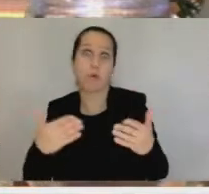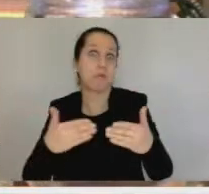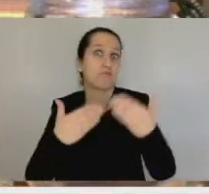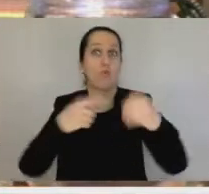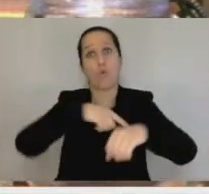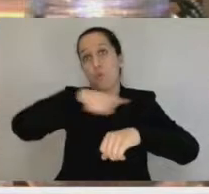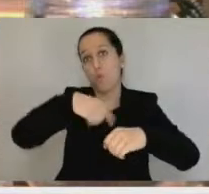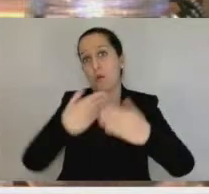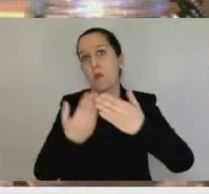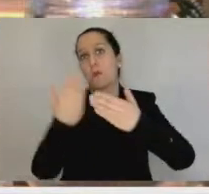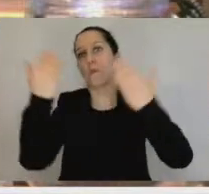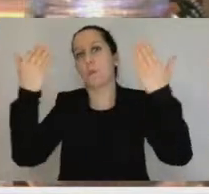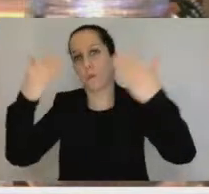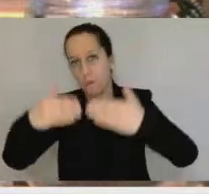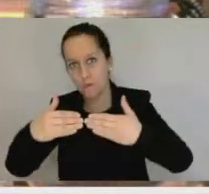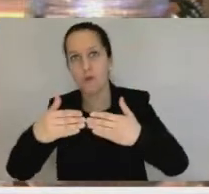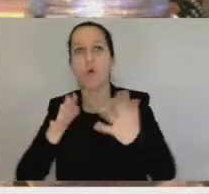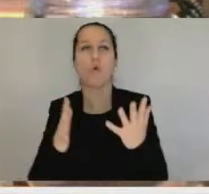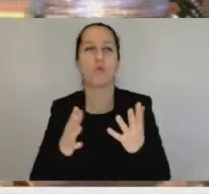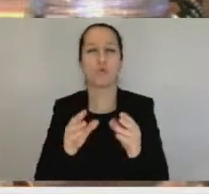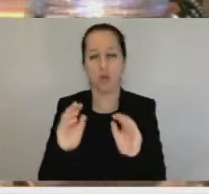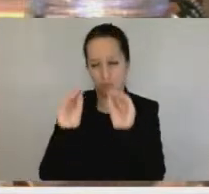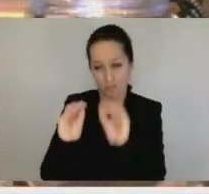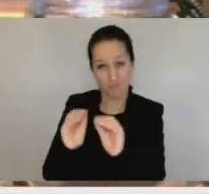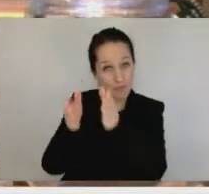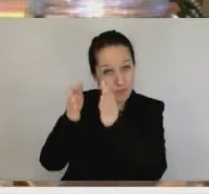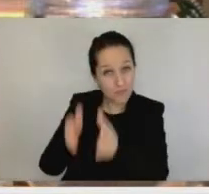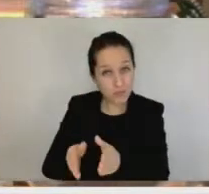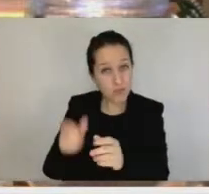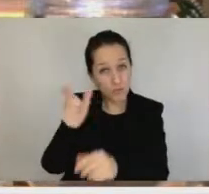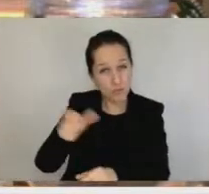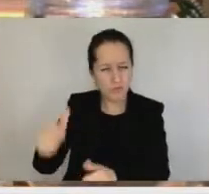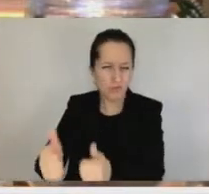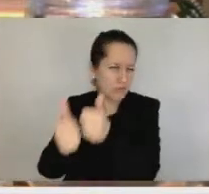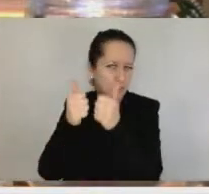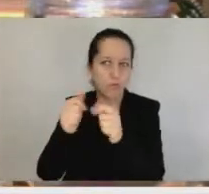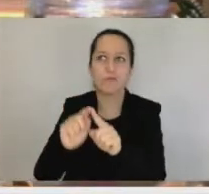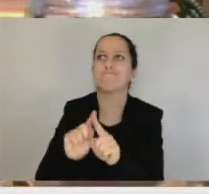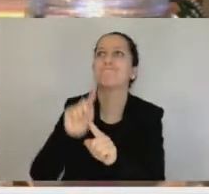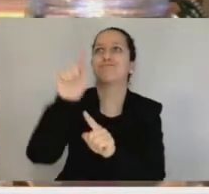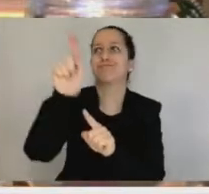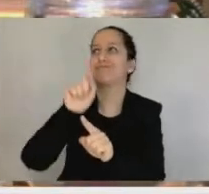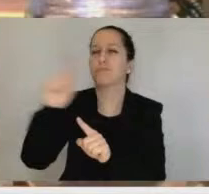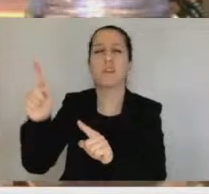and having the best teachers in the most favored